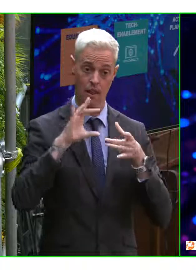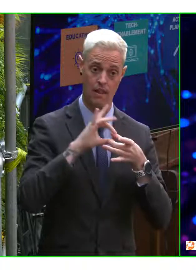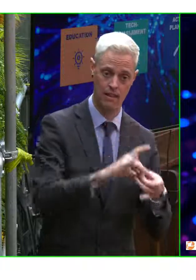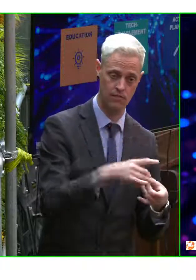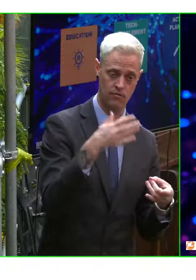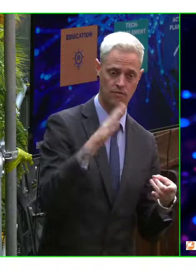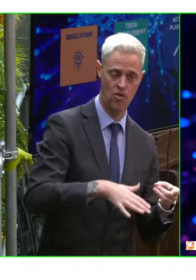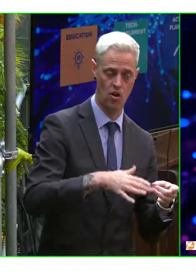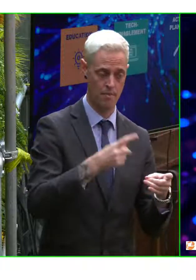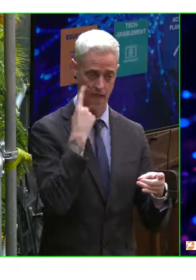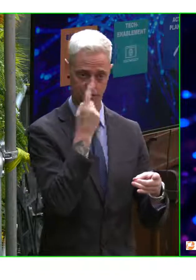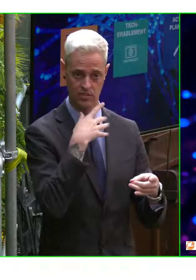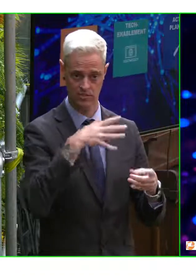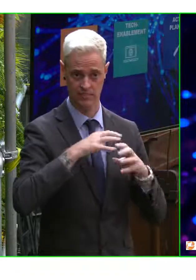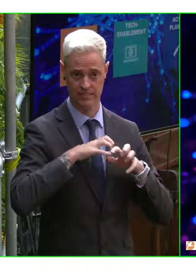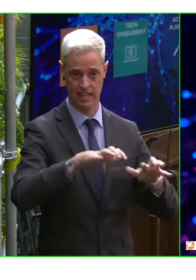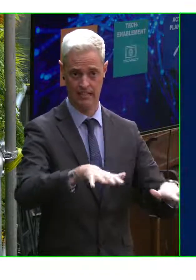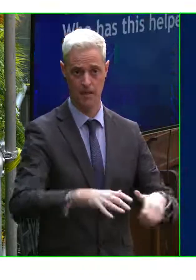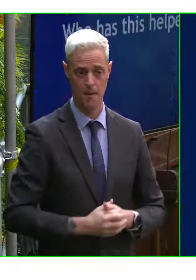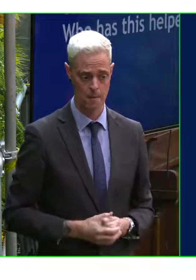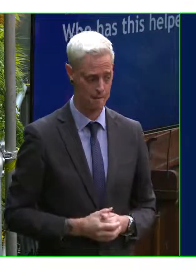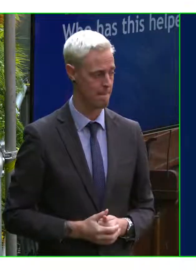in a lot of the evidence and the data.